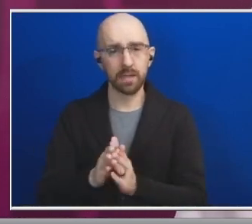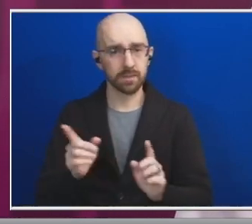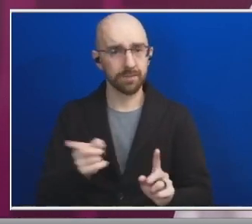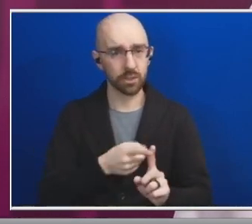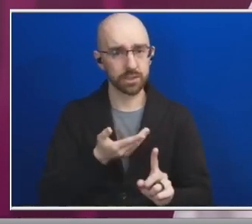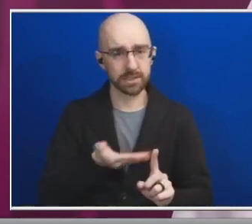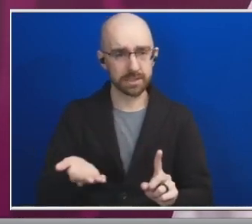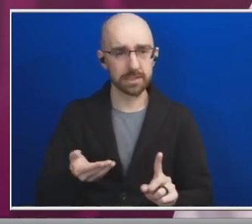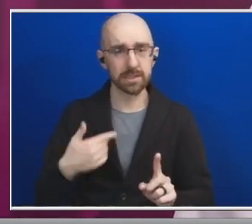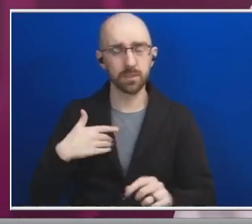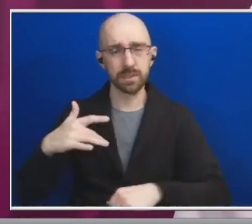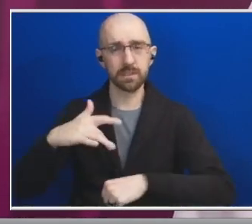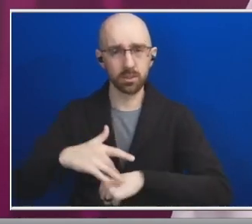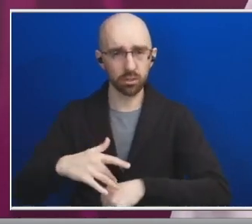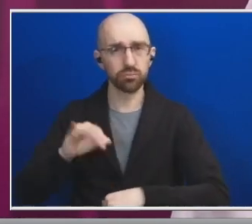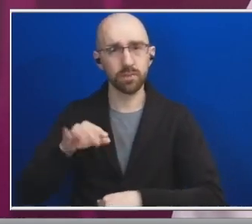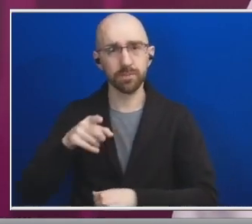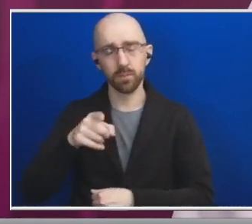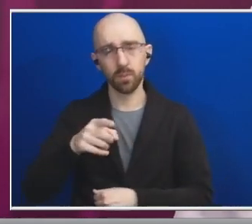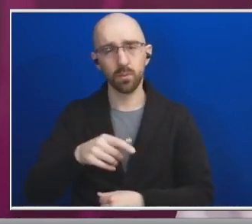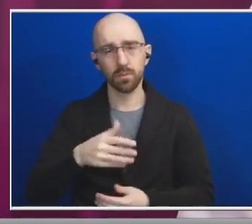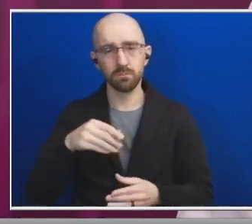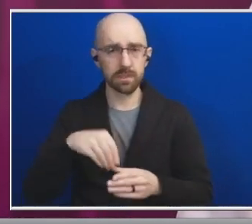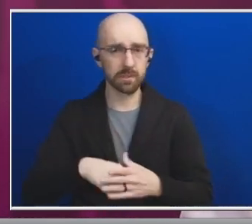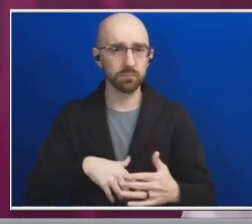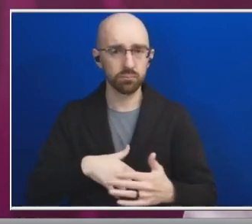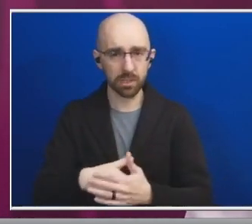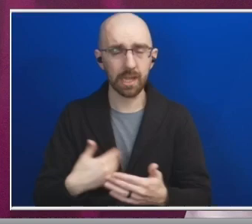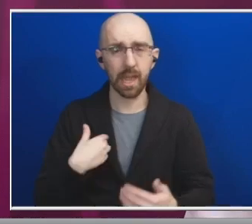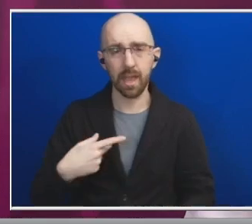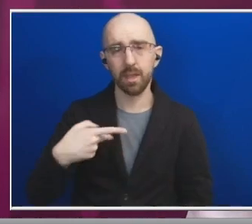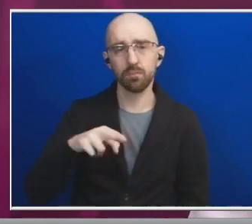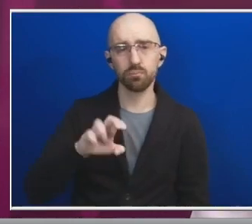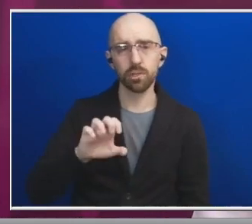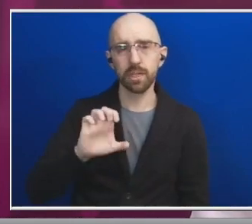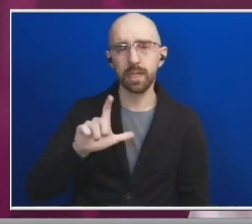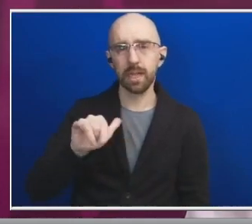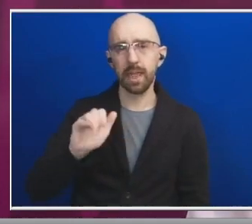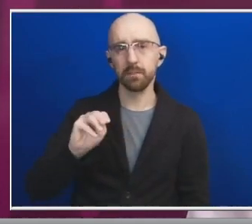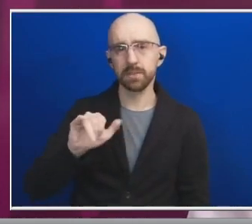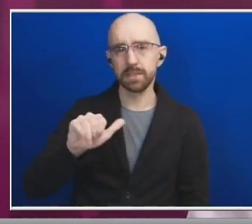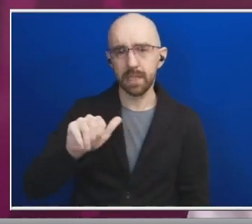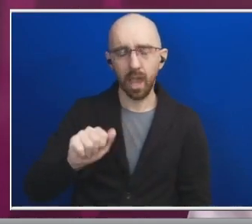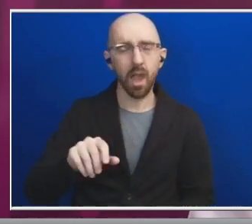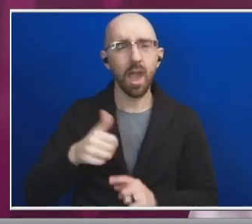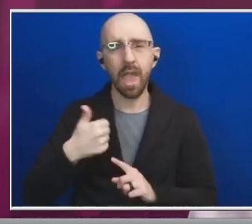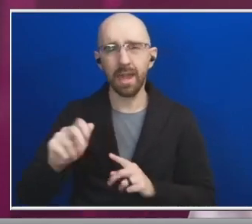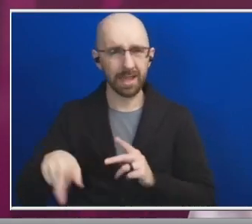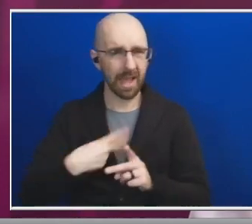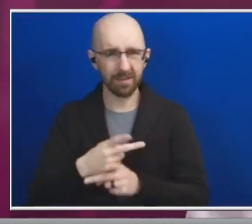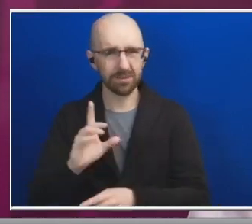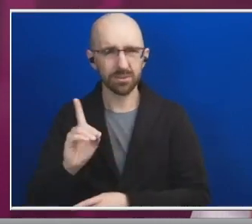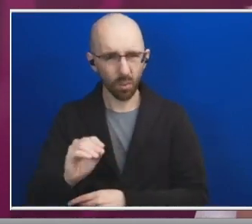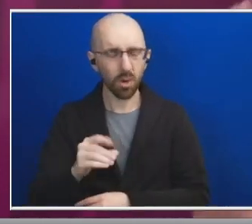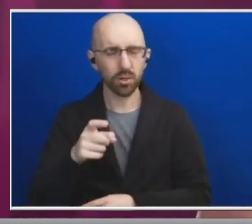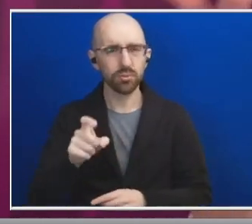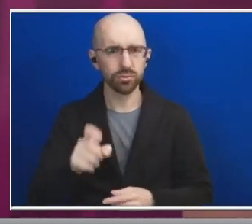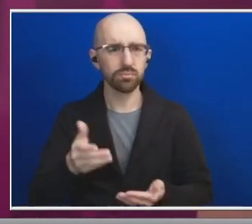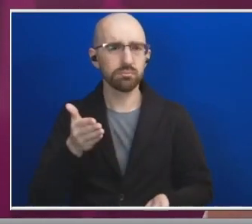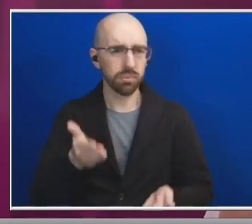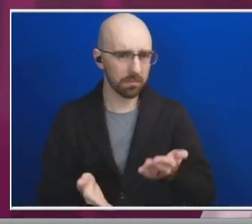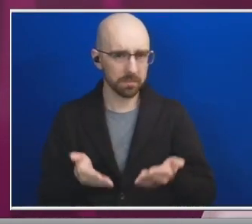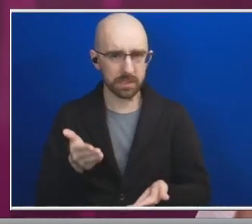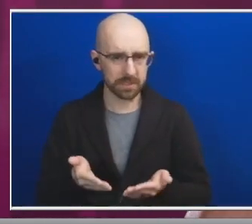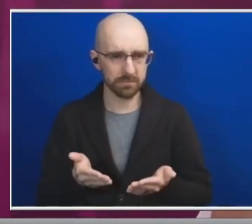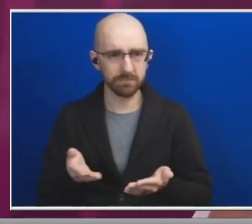if you're someone that in pregnancy that had preeclampsia or really any hypertensive disorder, you probably should be bringing that up to